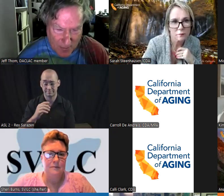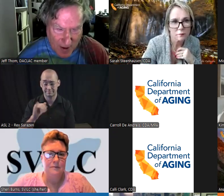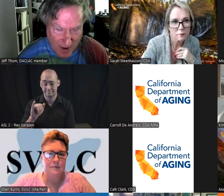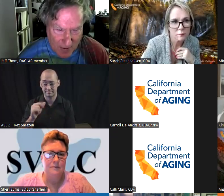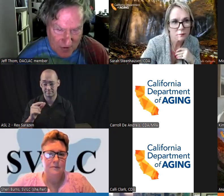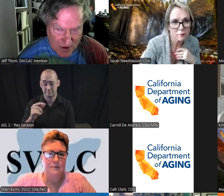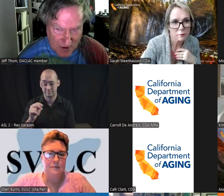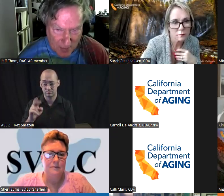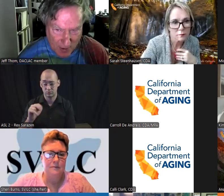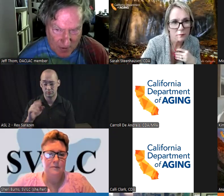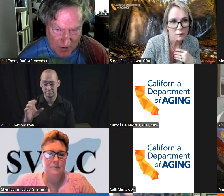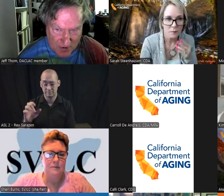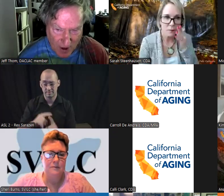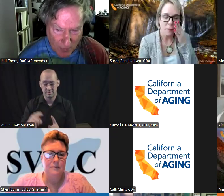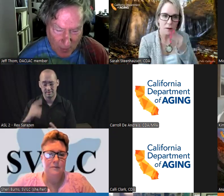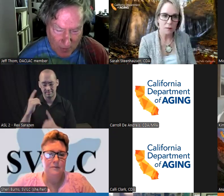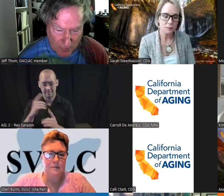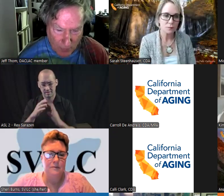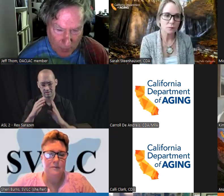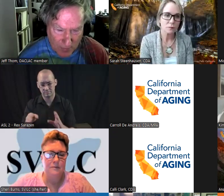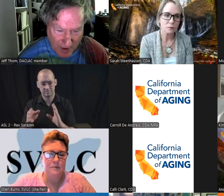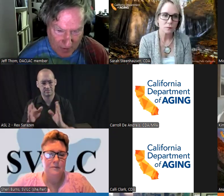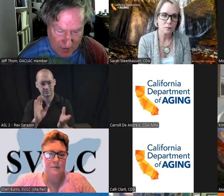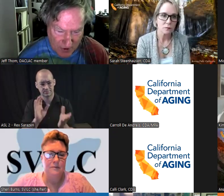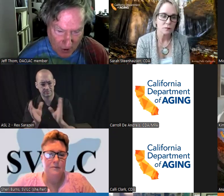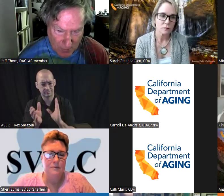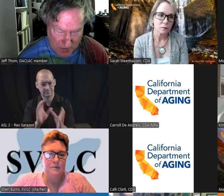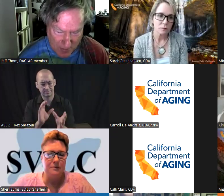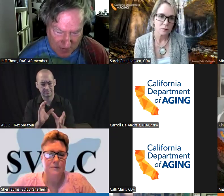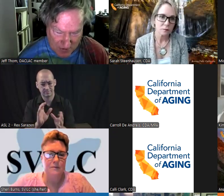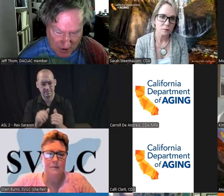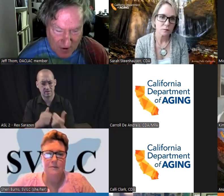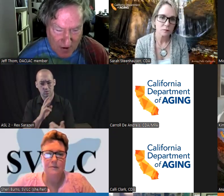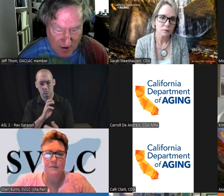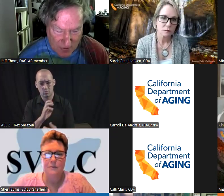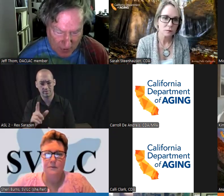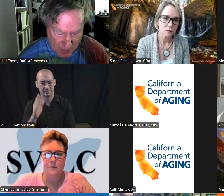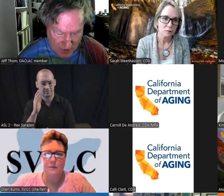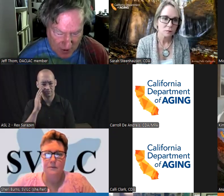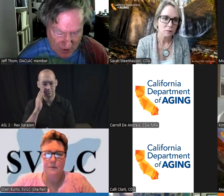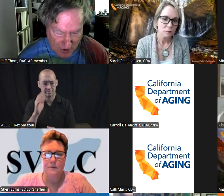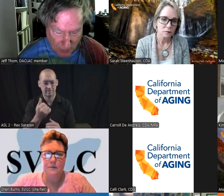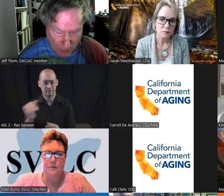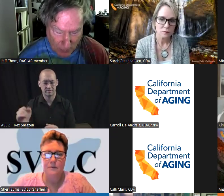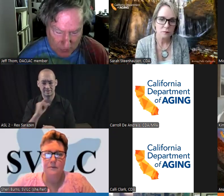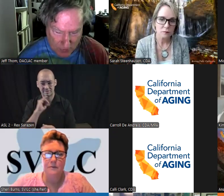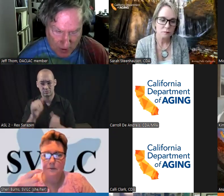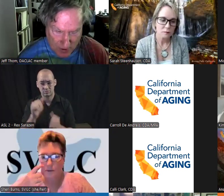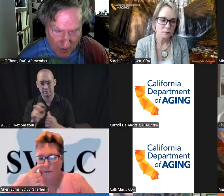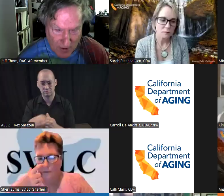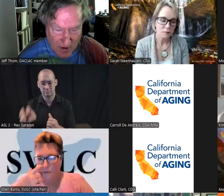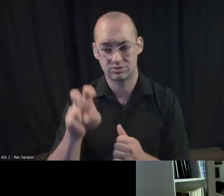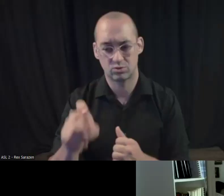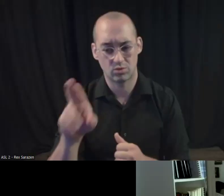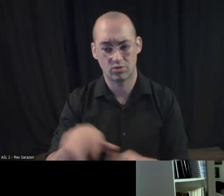think about housing in comparison to how well informed advocates are with respect to, say, transportation or long-term